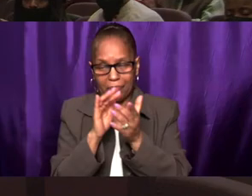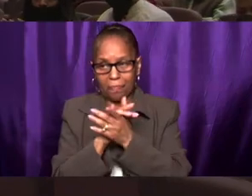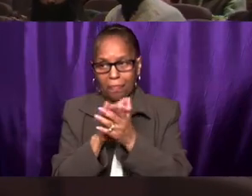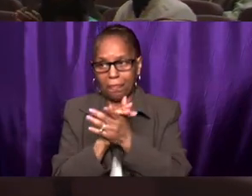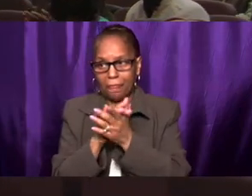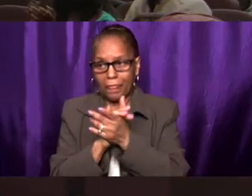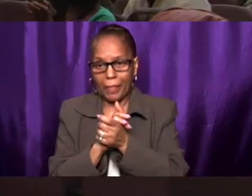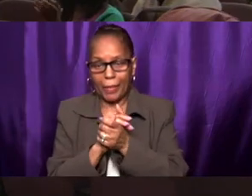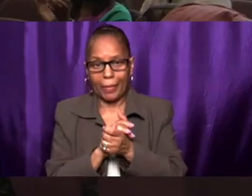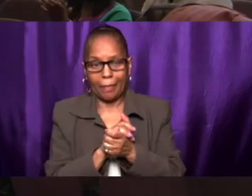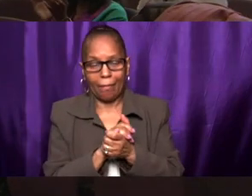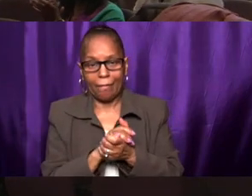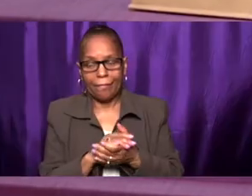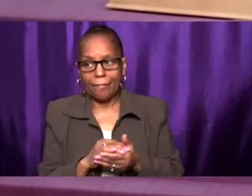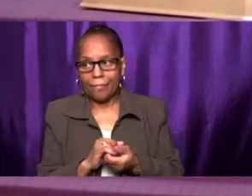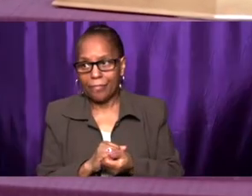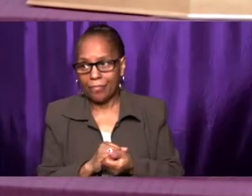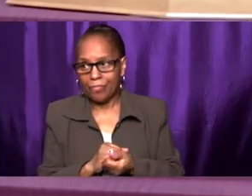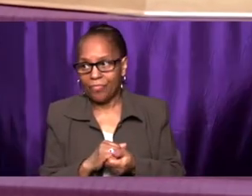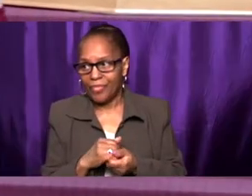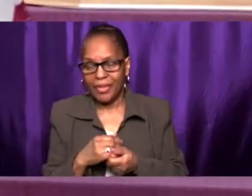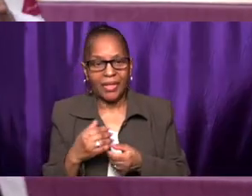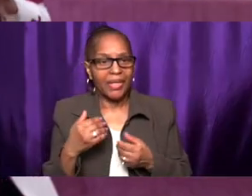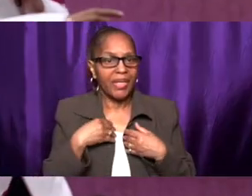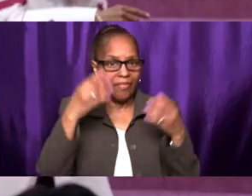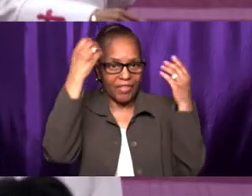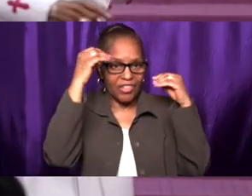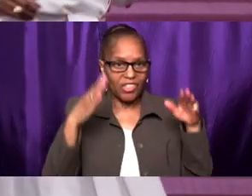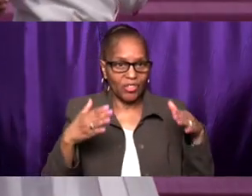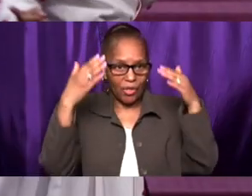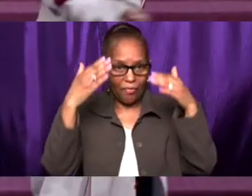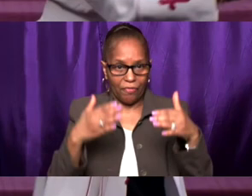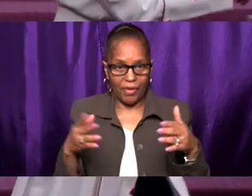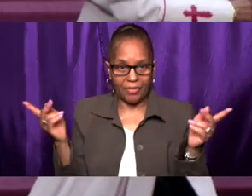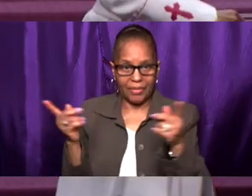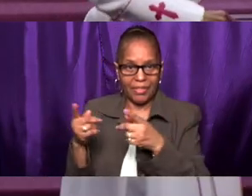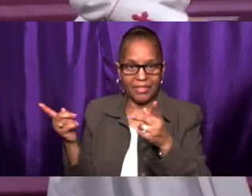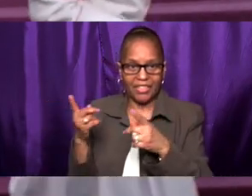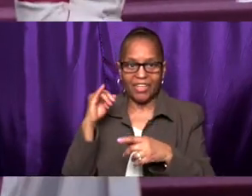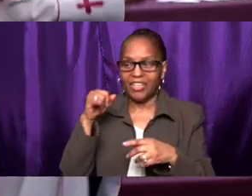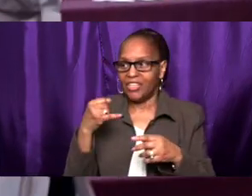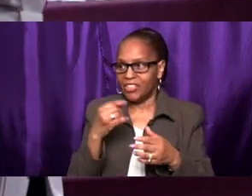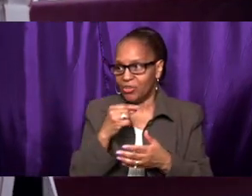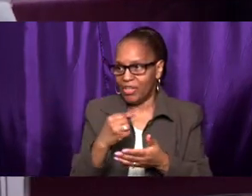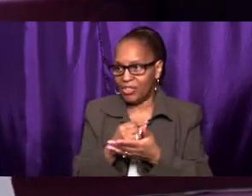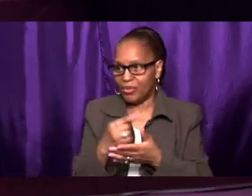Here's the deal. I got my teachers on the front. Give God praise for my teachers. They just graduated.